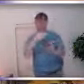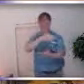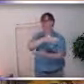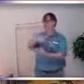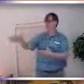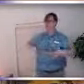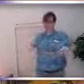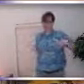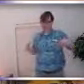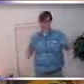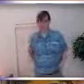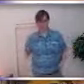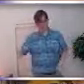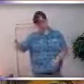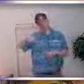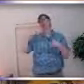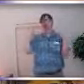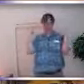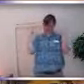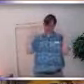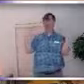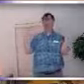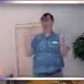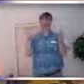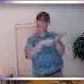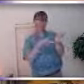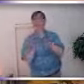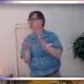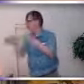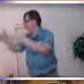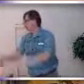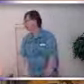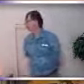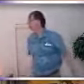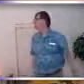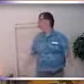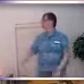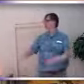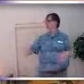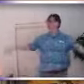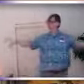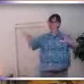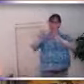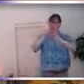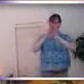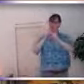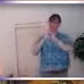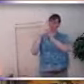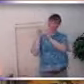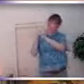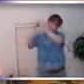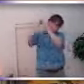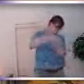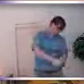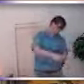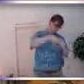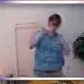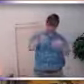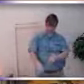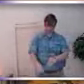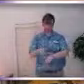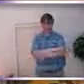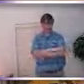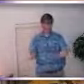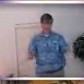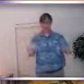affects chaos. This is chaos, by the way. When it's like this, because we're all connected, you can't push somebody else down and not be affected